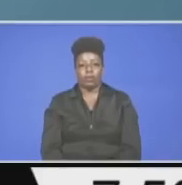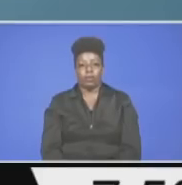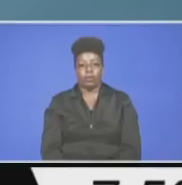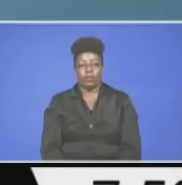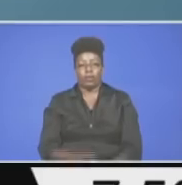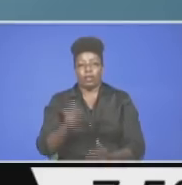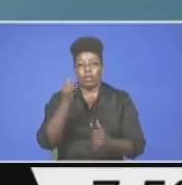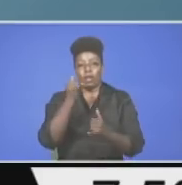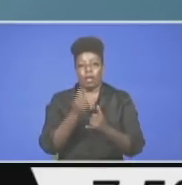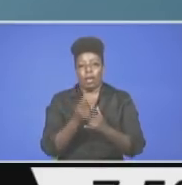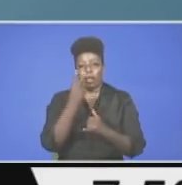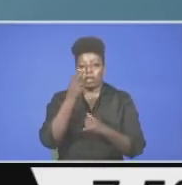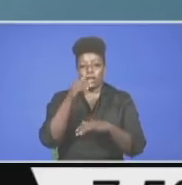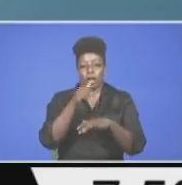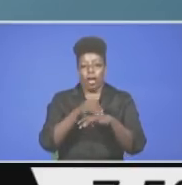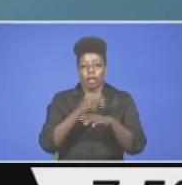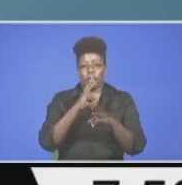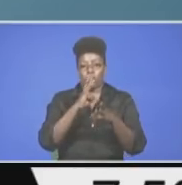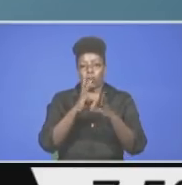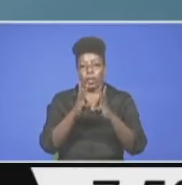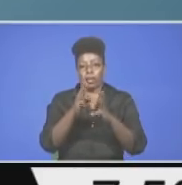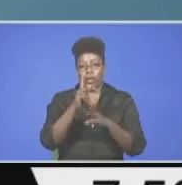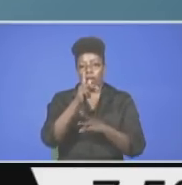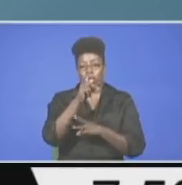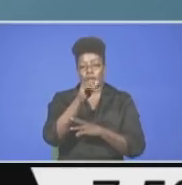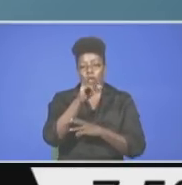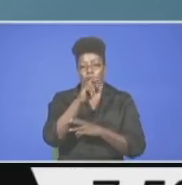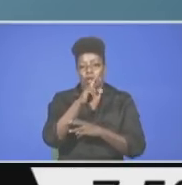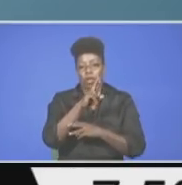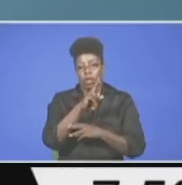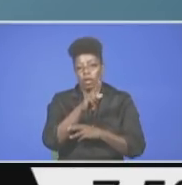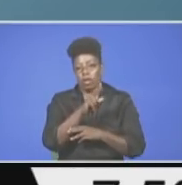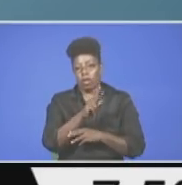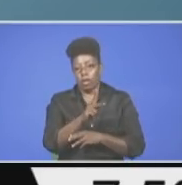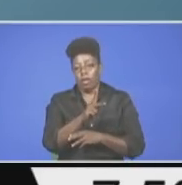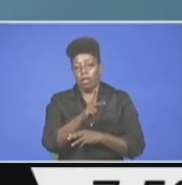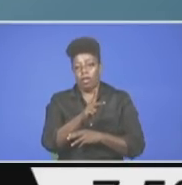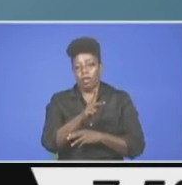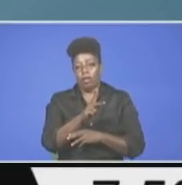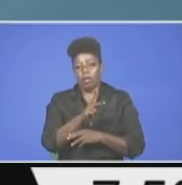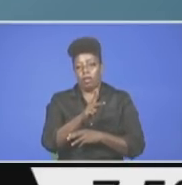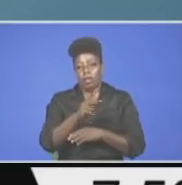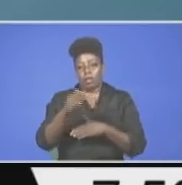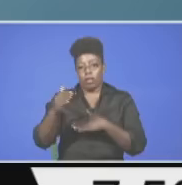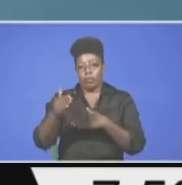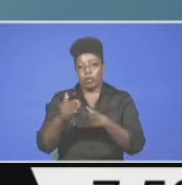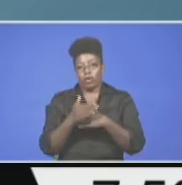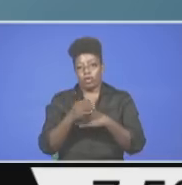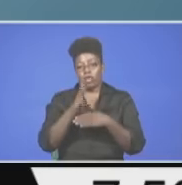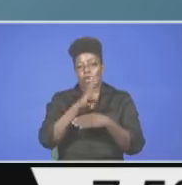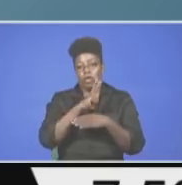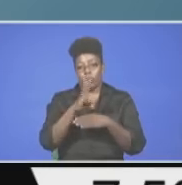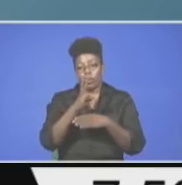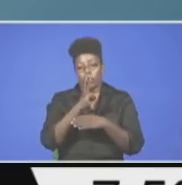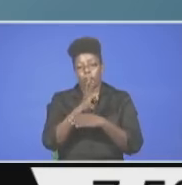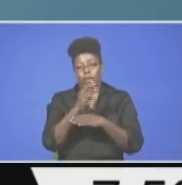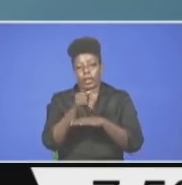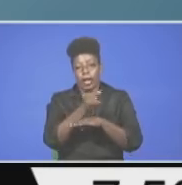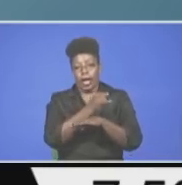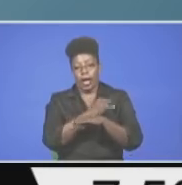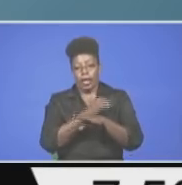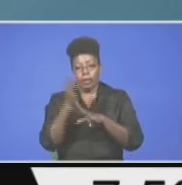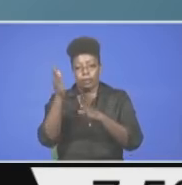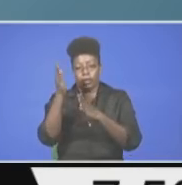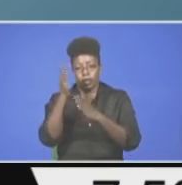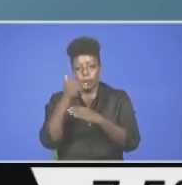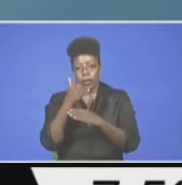In our final look at weather, Kirk is now just an open wave approaching the Windward Islands, but we can anticipate some